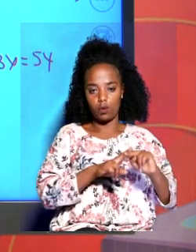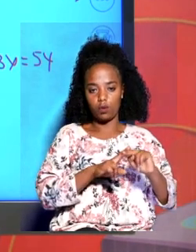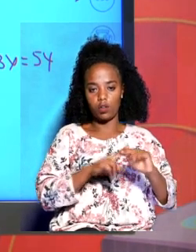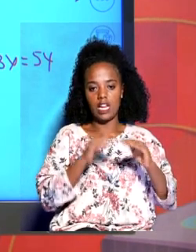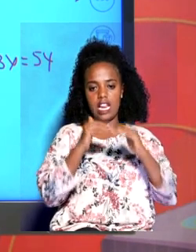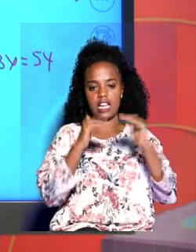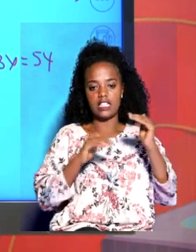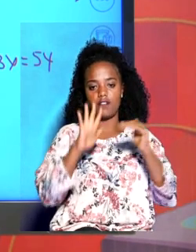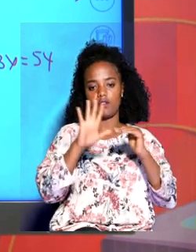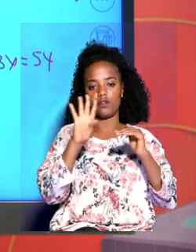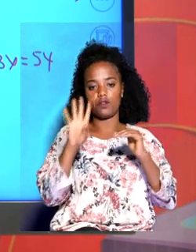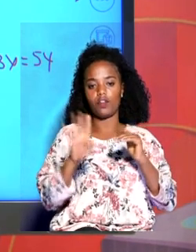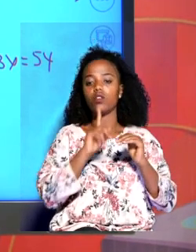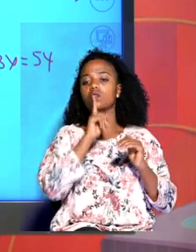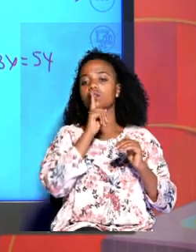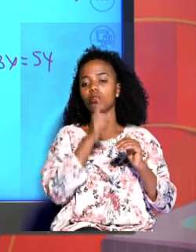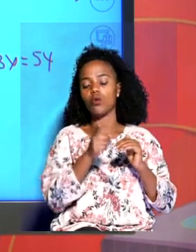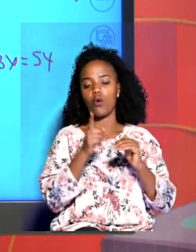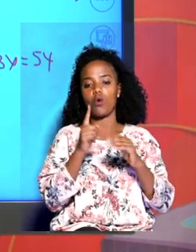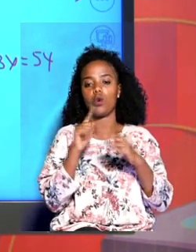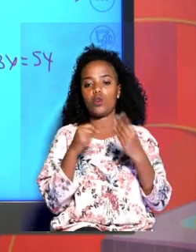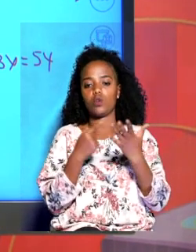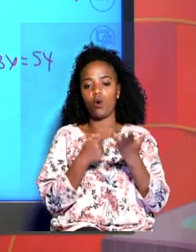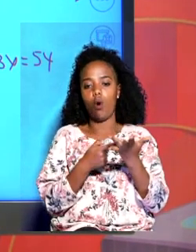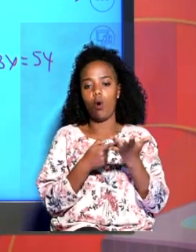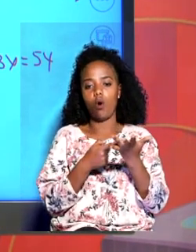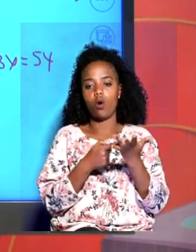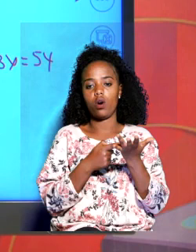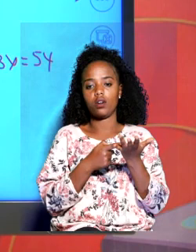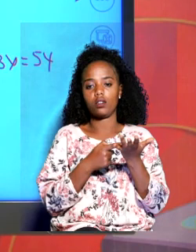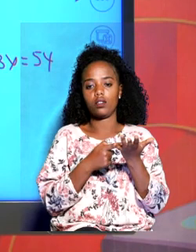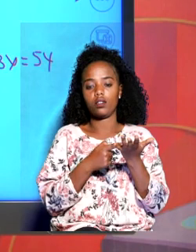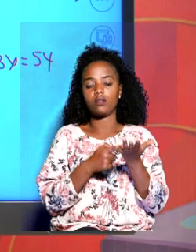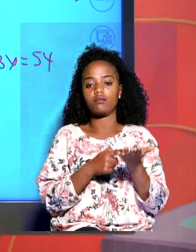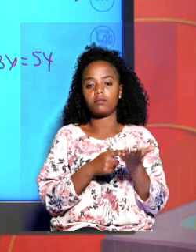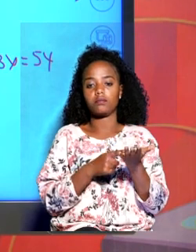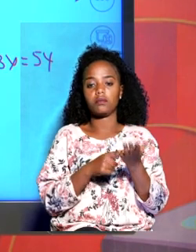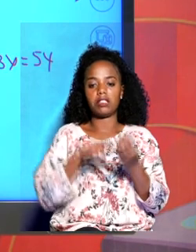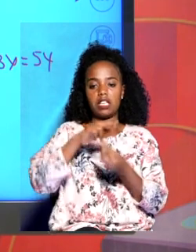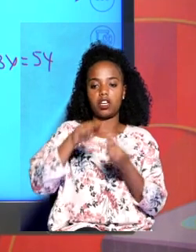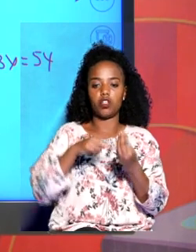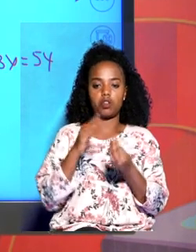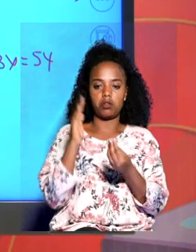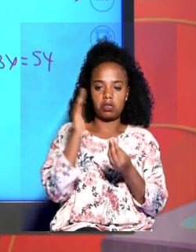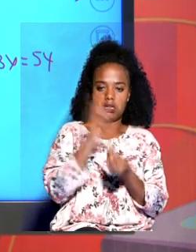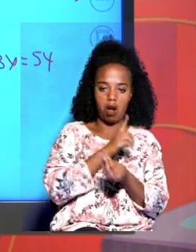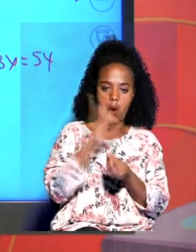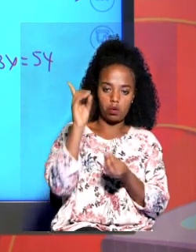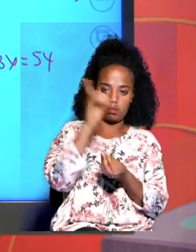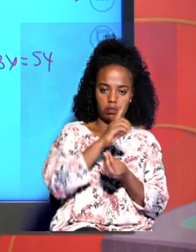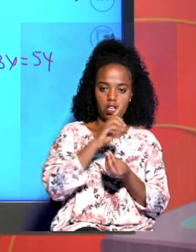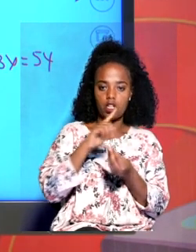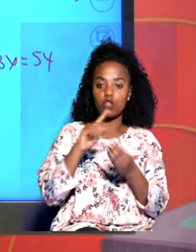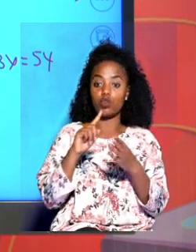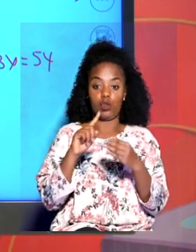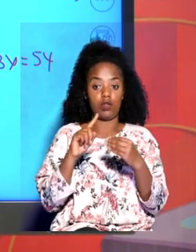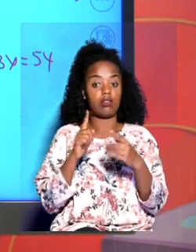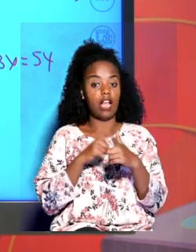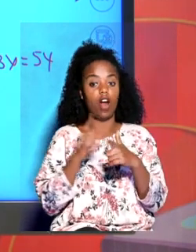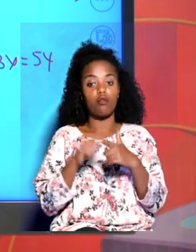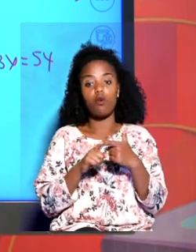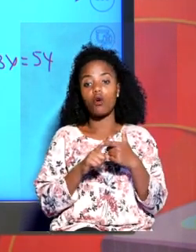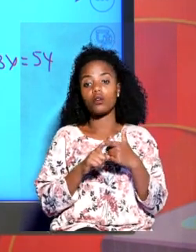54, it makes it true. So the region will be to this direction. Therefore,